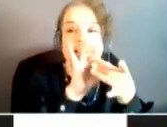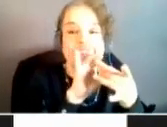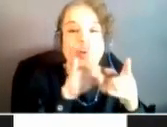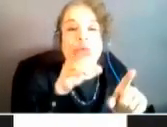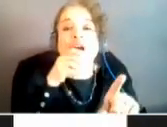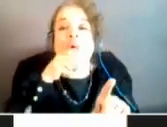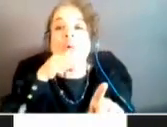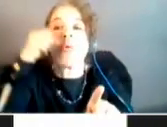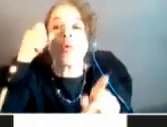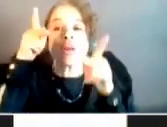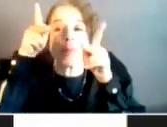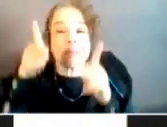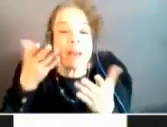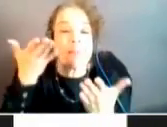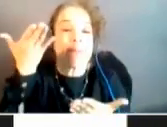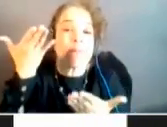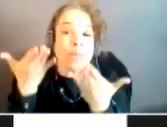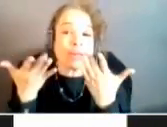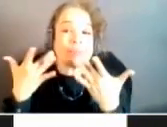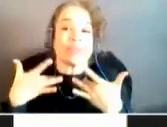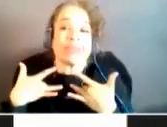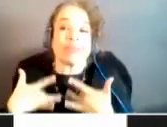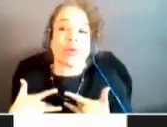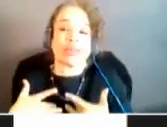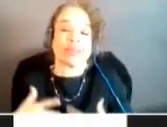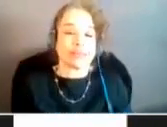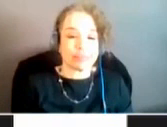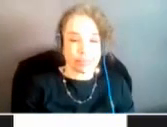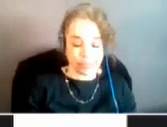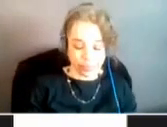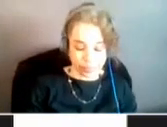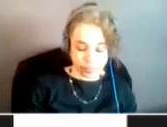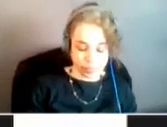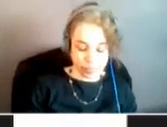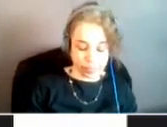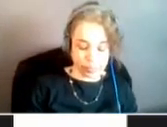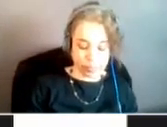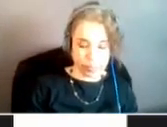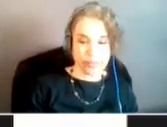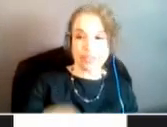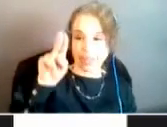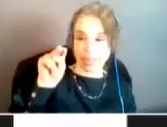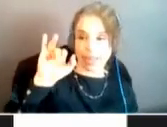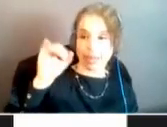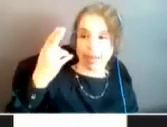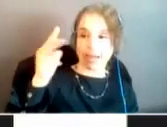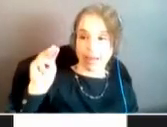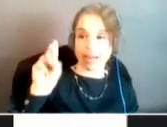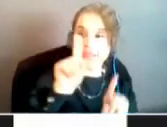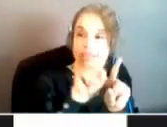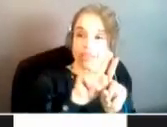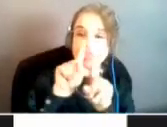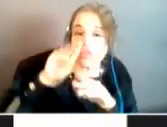older person who may be depressed. The NIMH goes on to say that of all